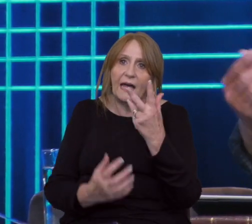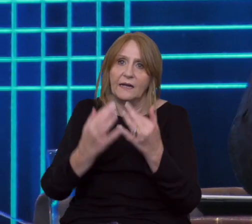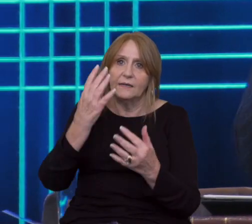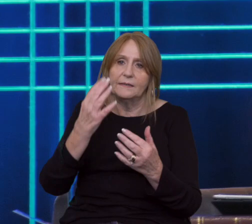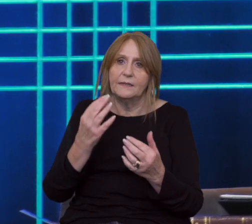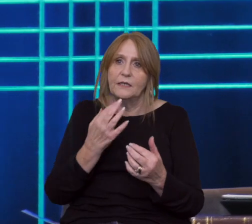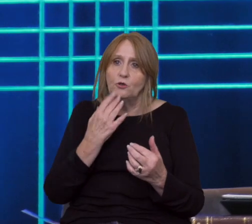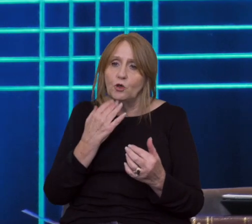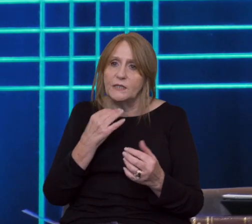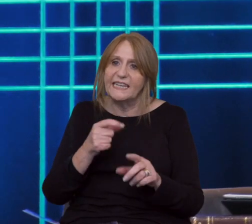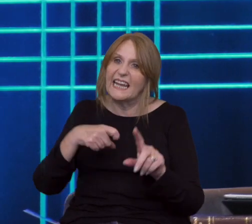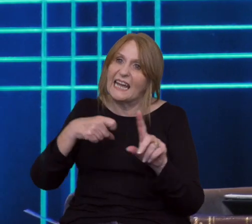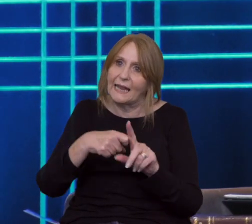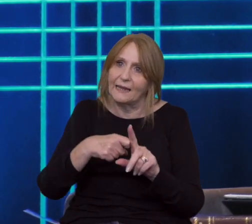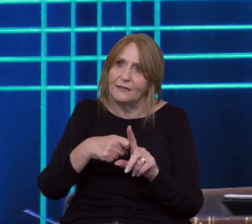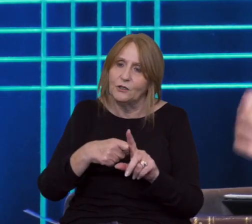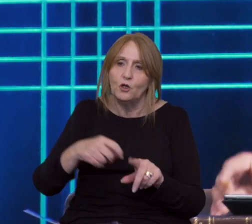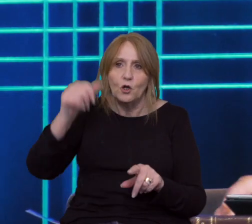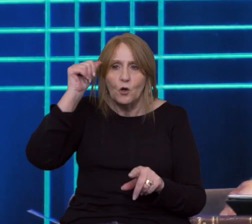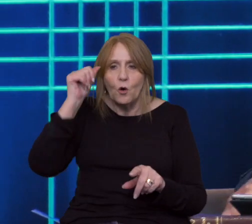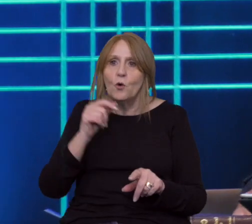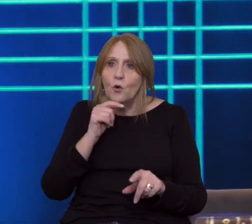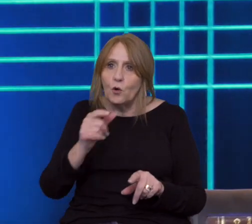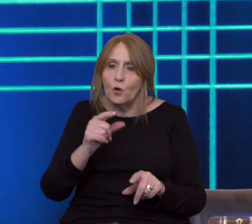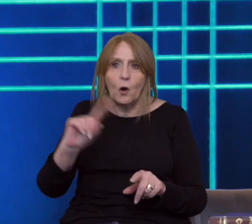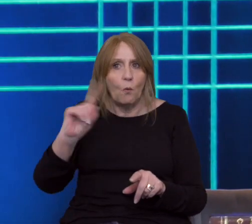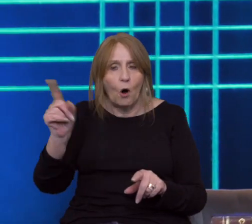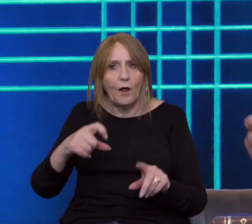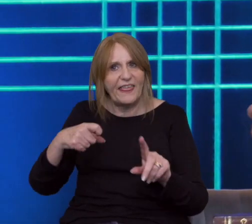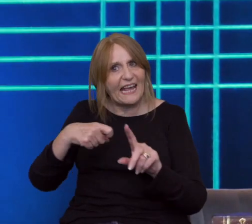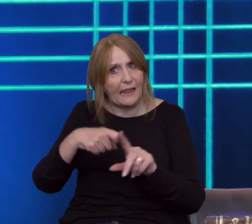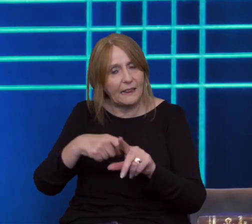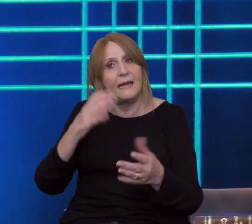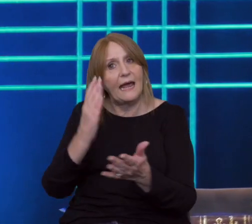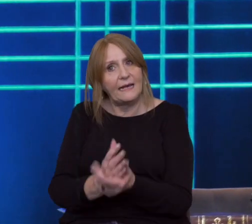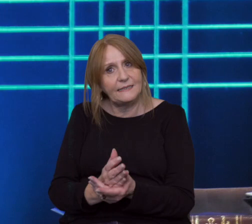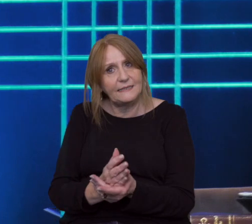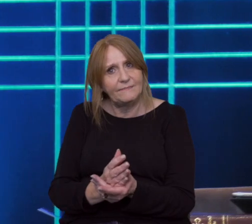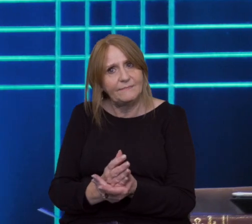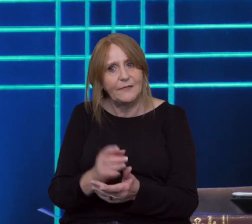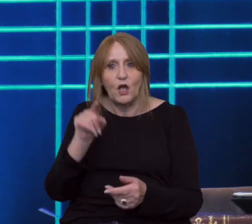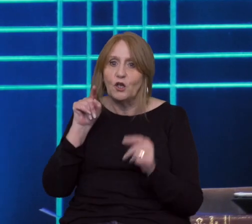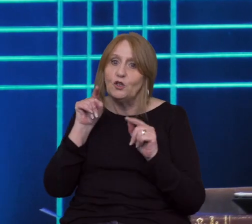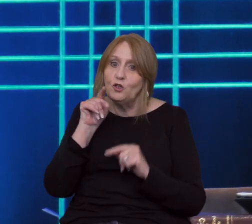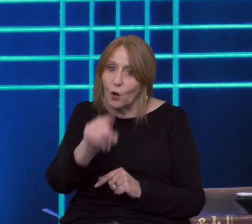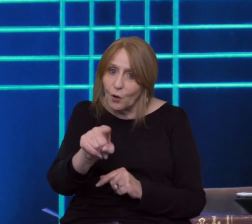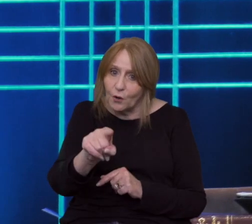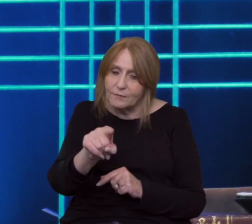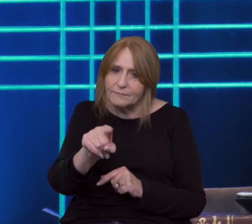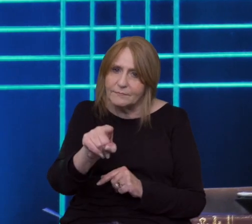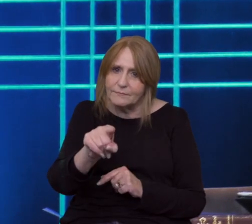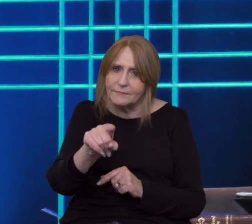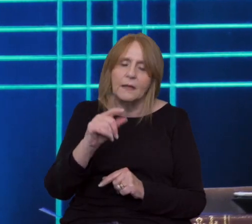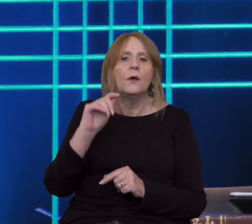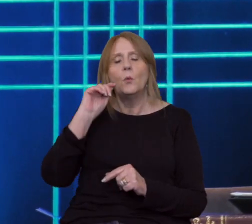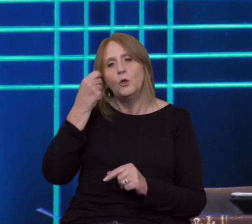is? You. Would you be willing to be kindling in God's hands? In